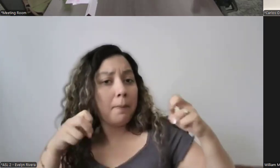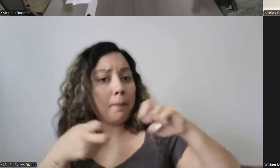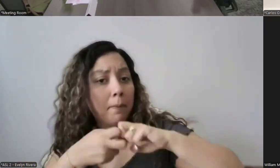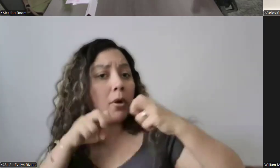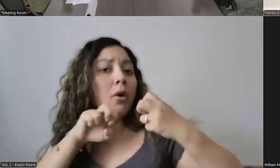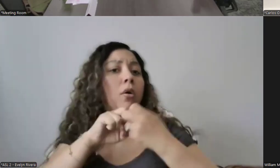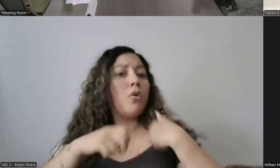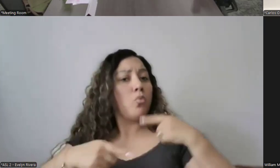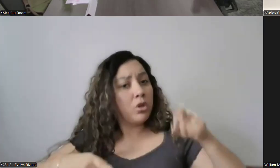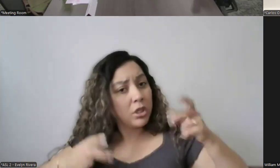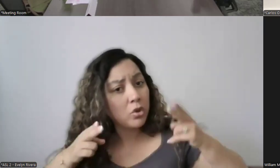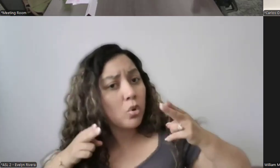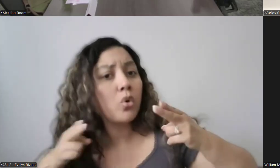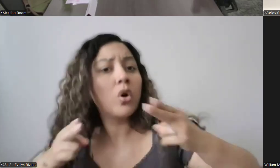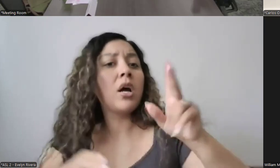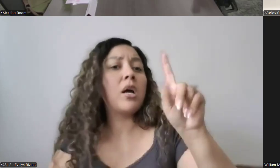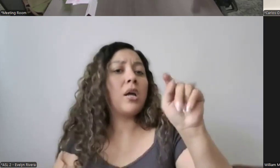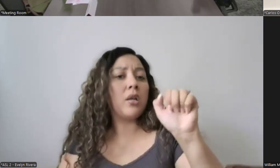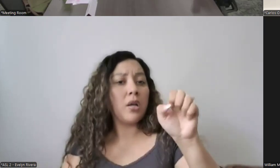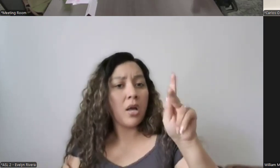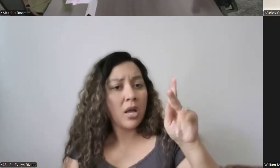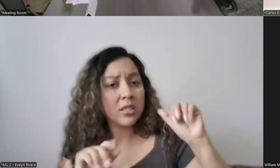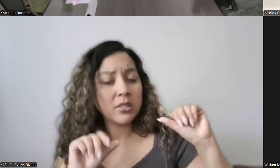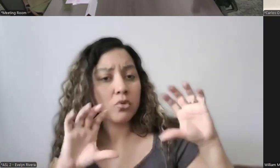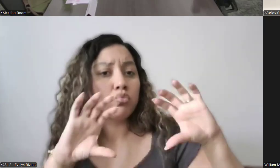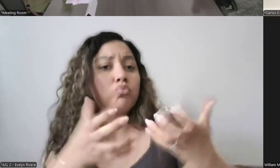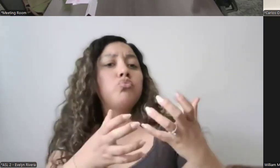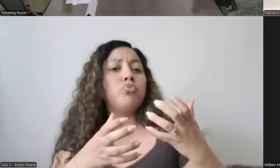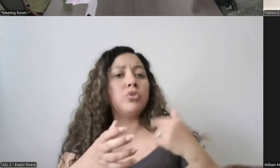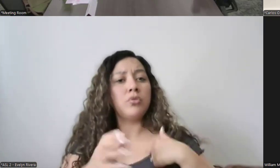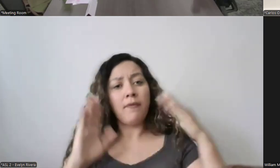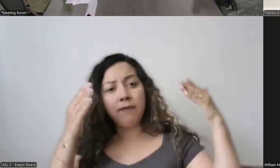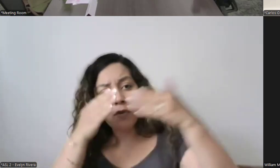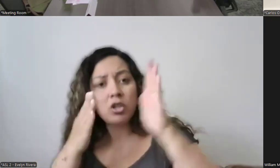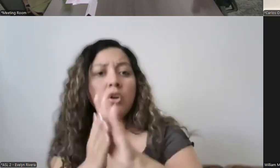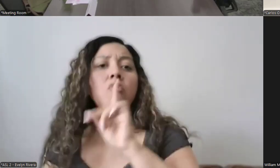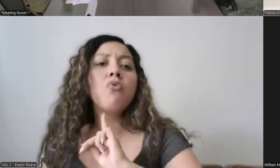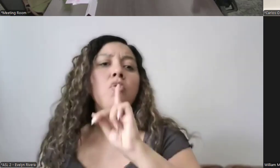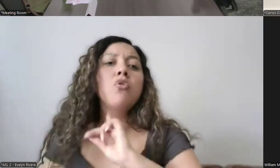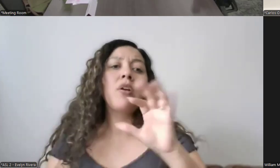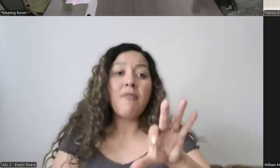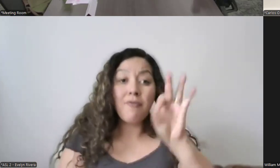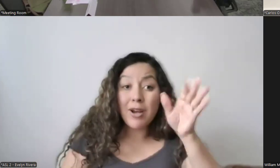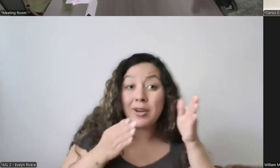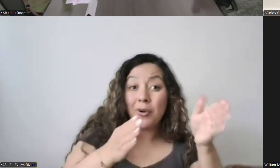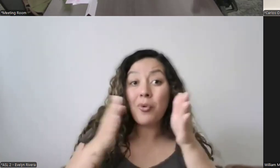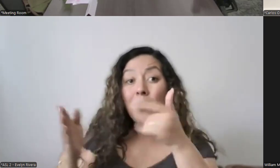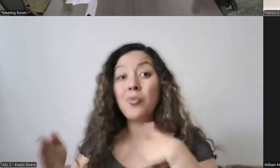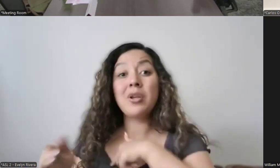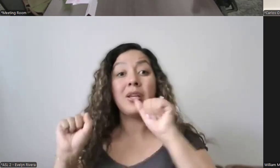priority. We need a task force around stemming loneliness, finding a way that we can all live